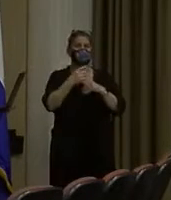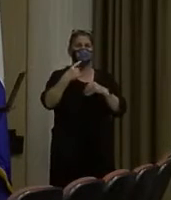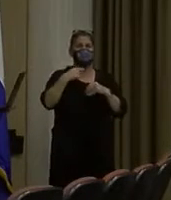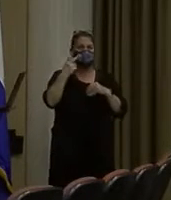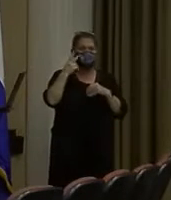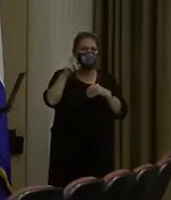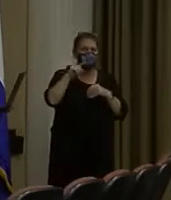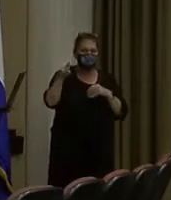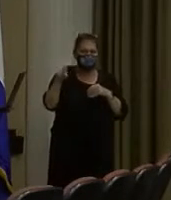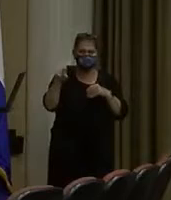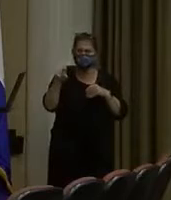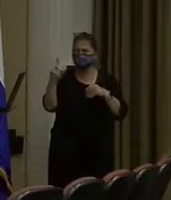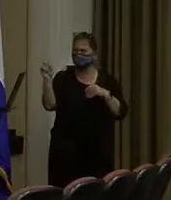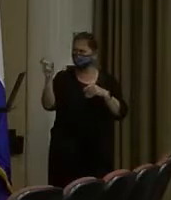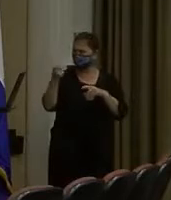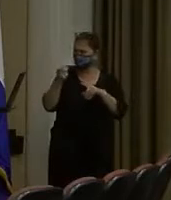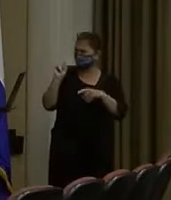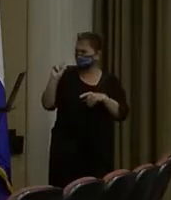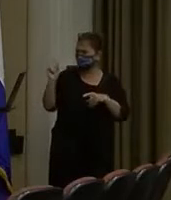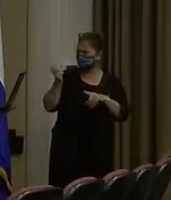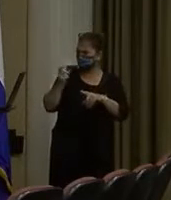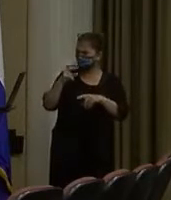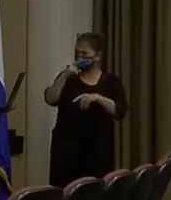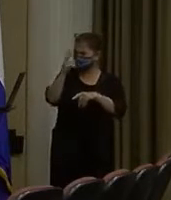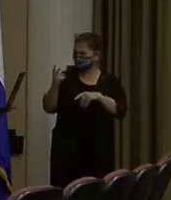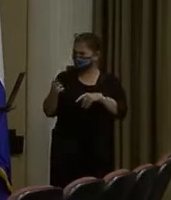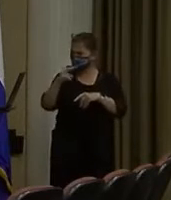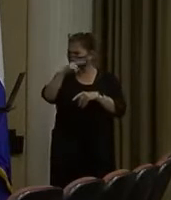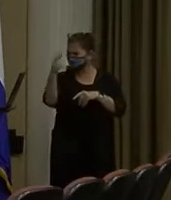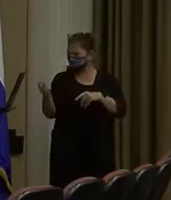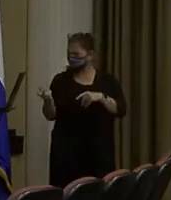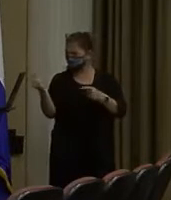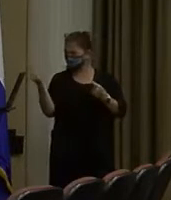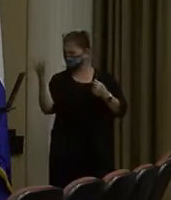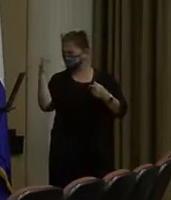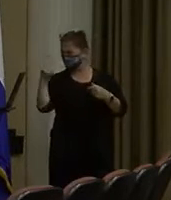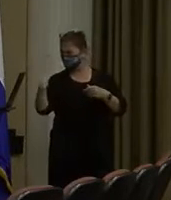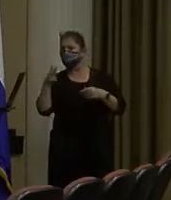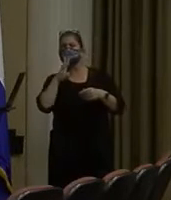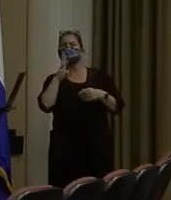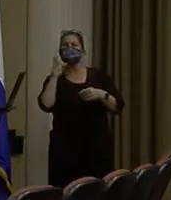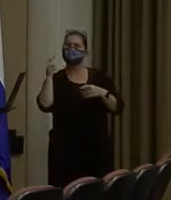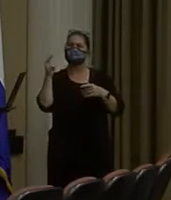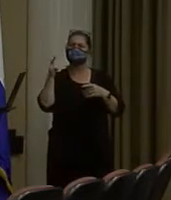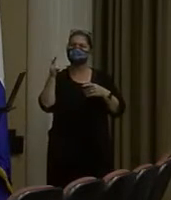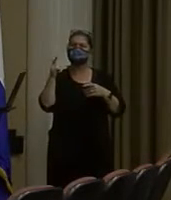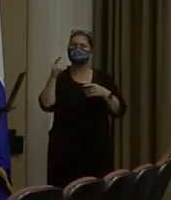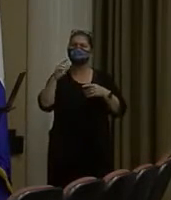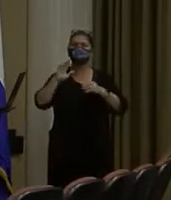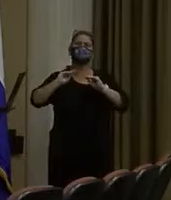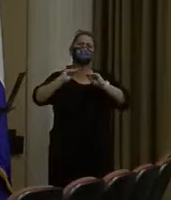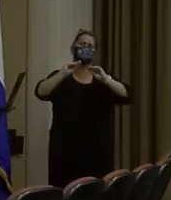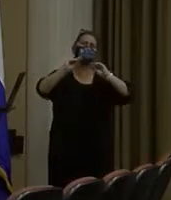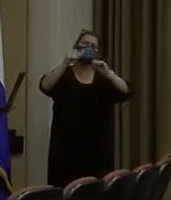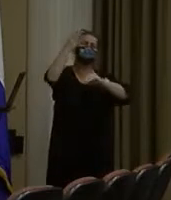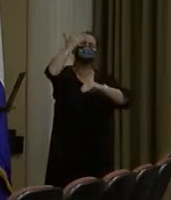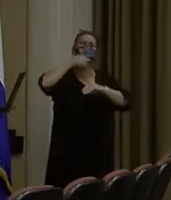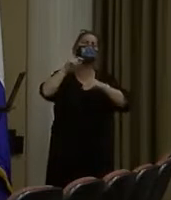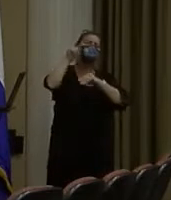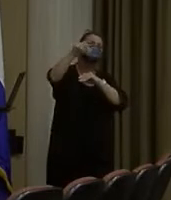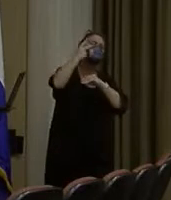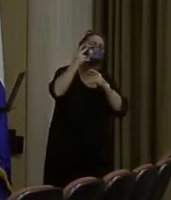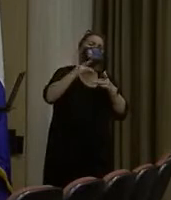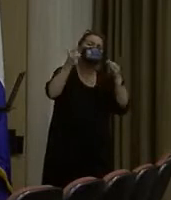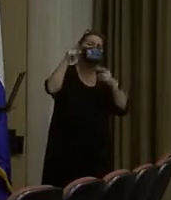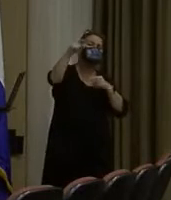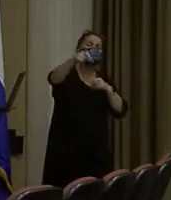these people coming out of nowhere. They keep coming downstream. What the world? Let's go further up and see, what's happening."